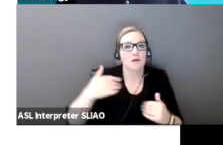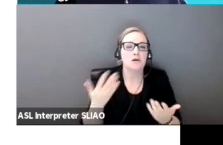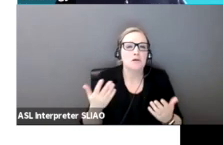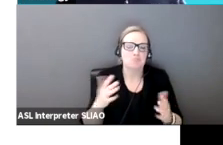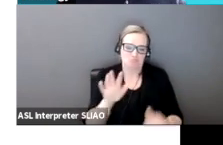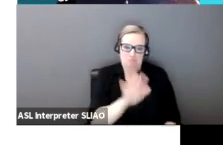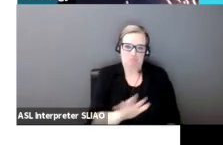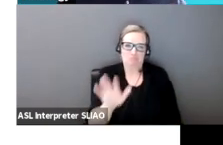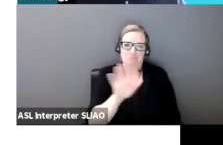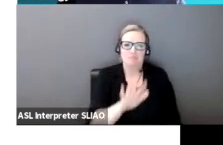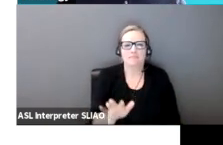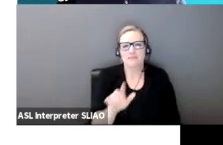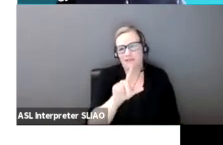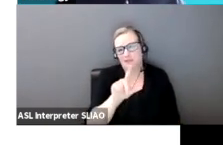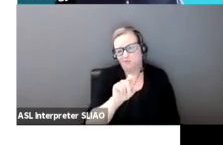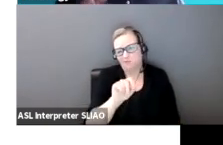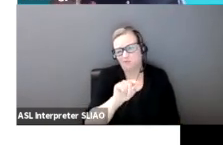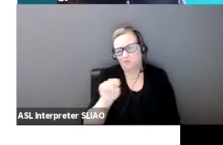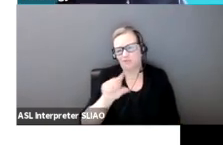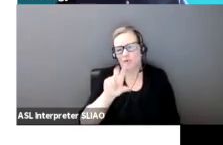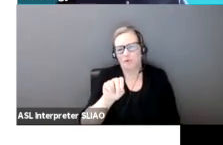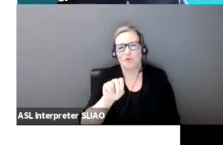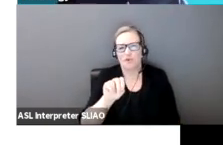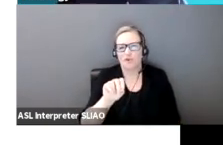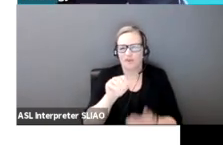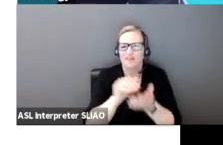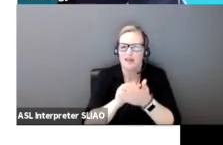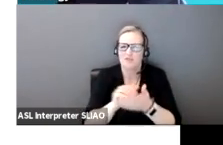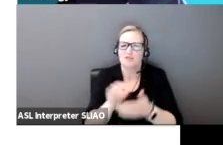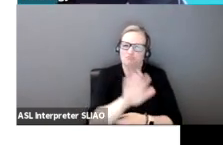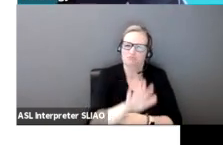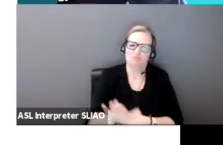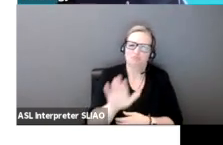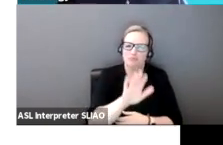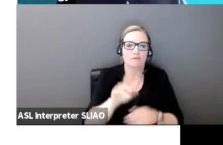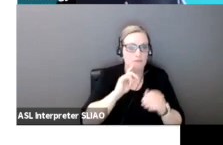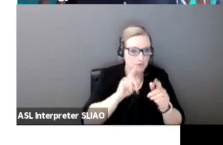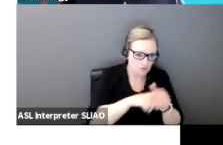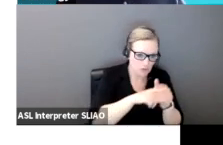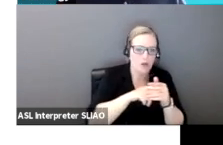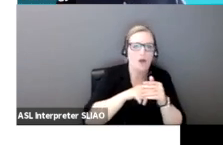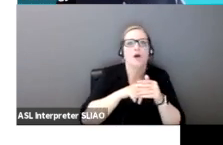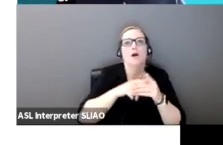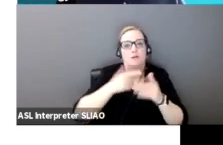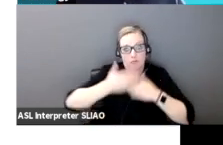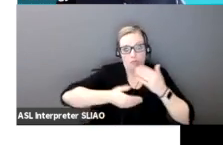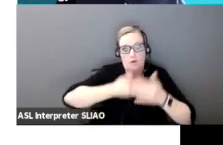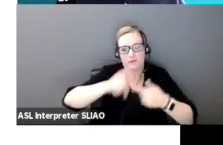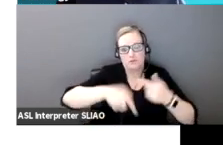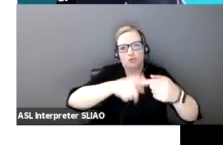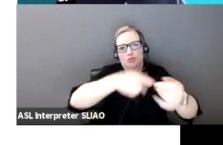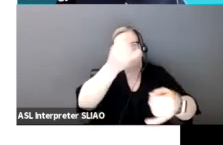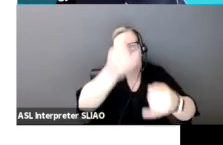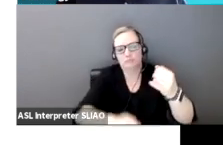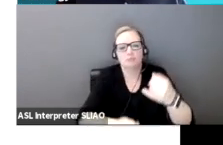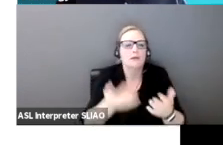$30,000 from the very beginning of the process to the very end of the process. That's if you use a traditional law